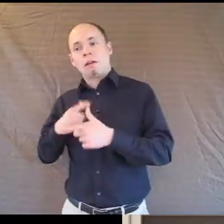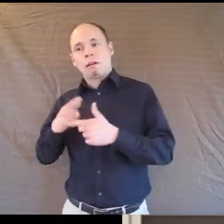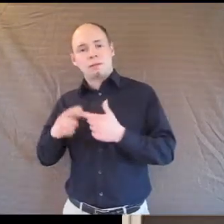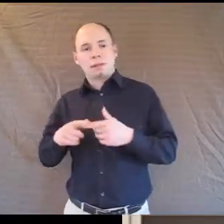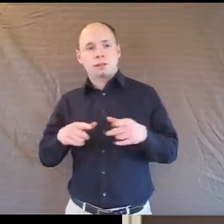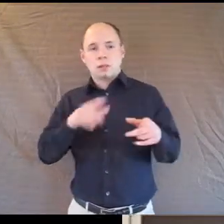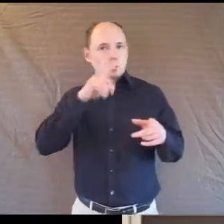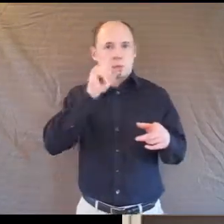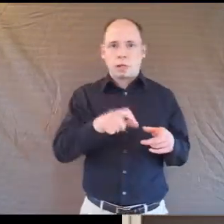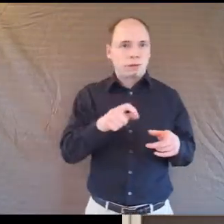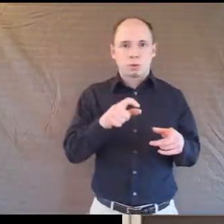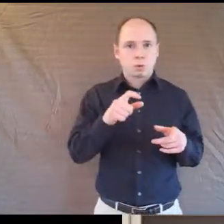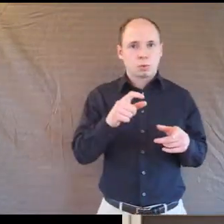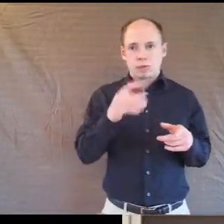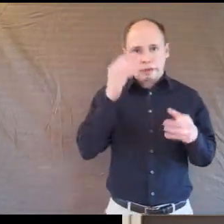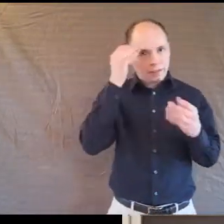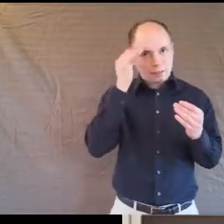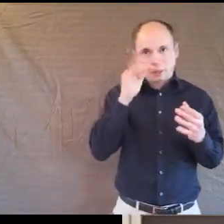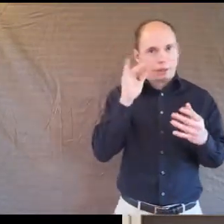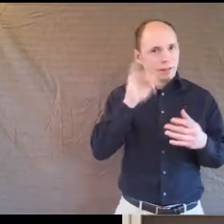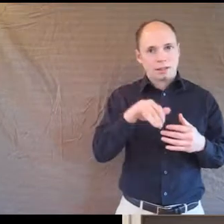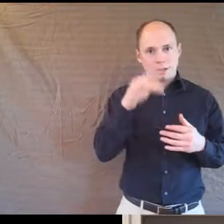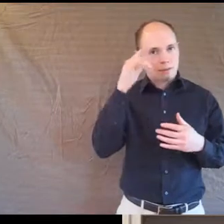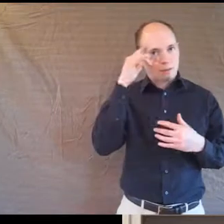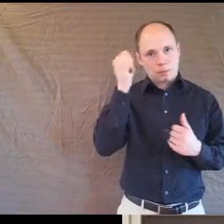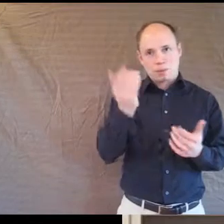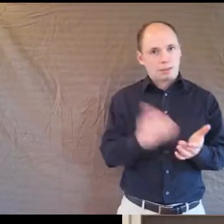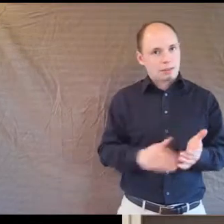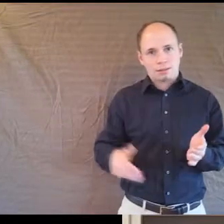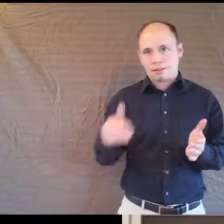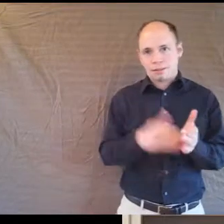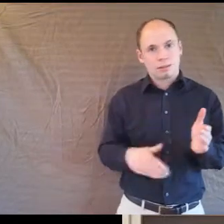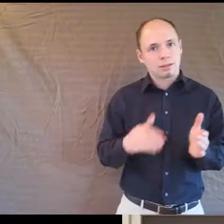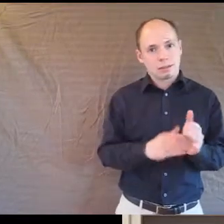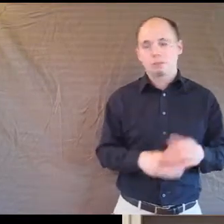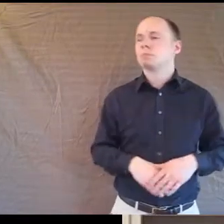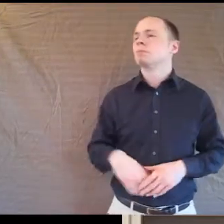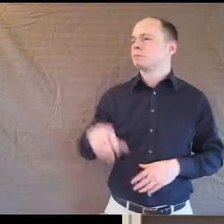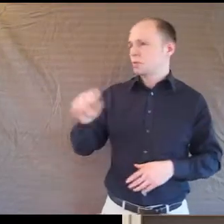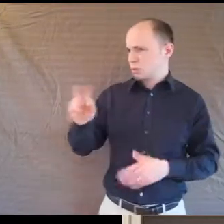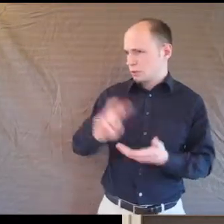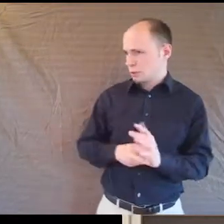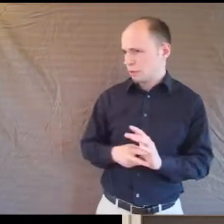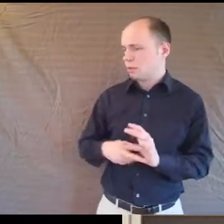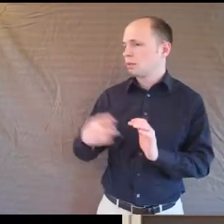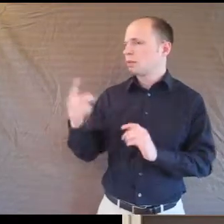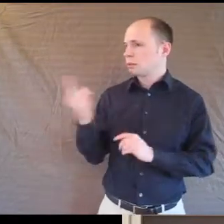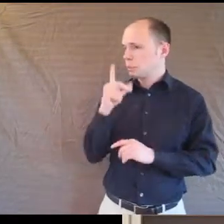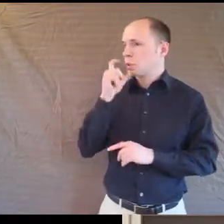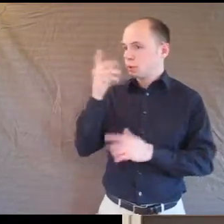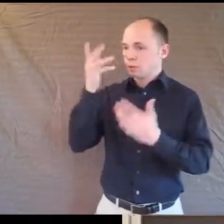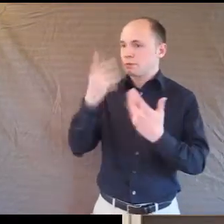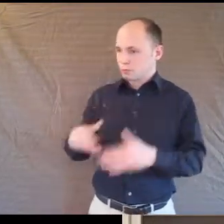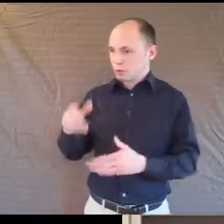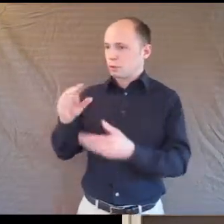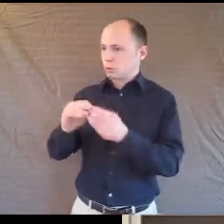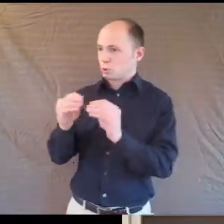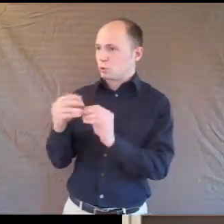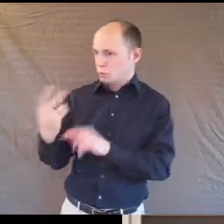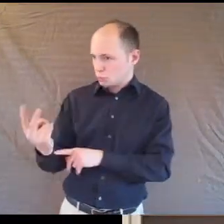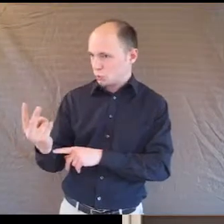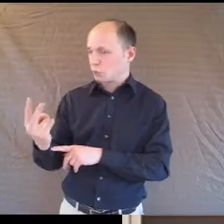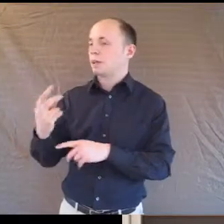it. So, yes, they can absolutely complement each other. So, somebody who's completed or got hold of that idea then has a choice.